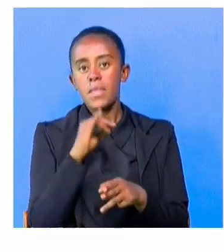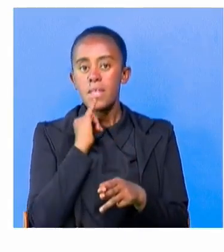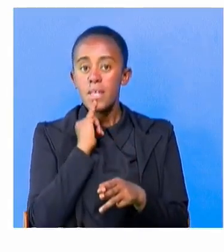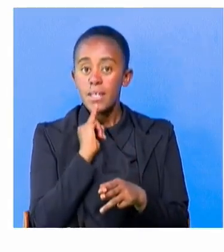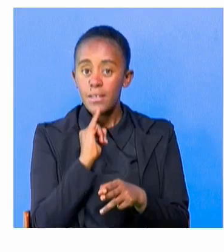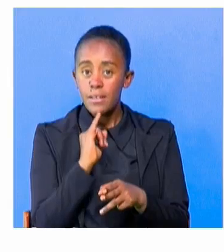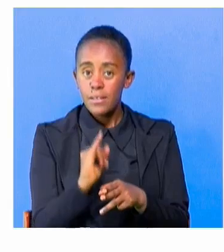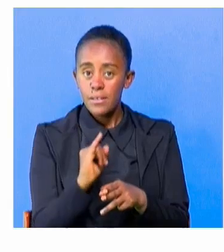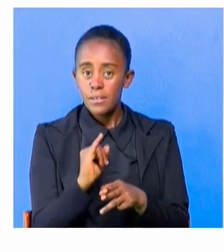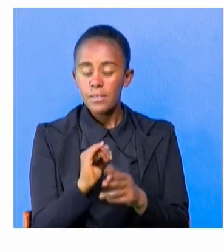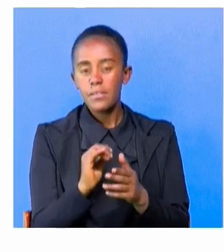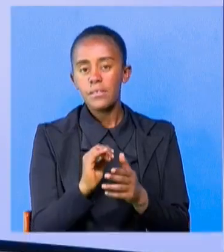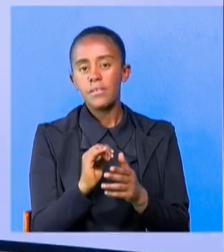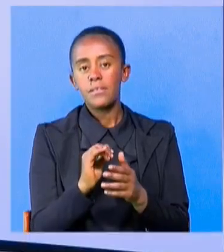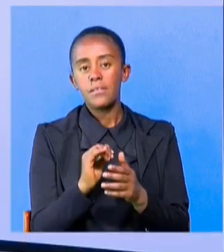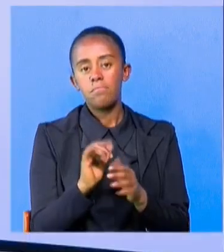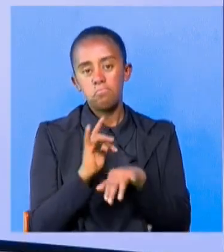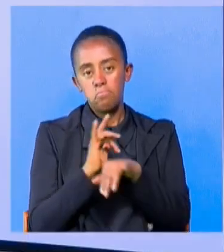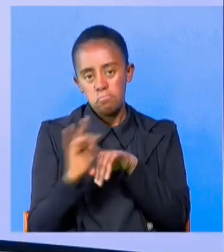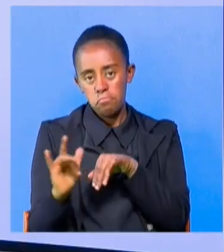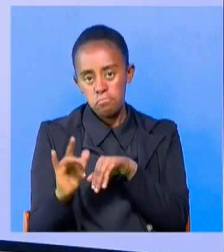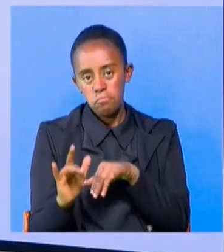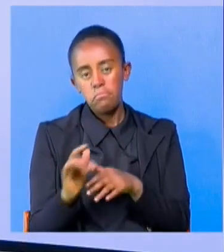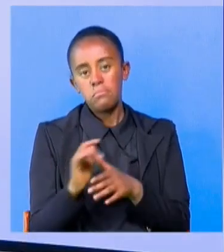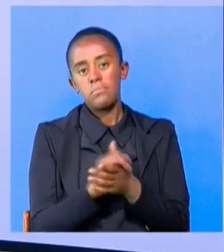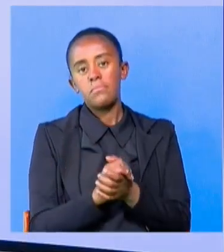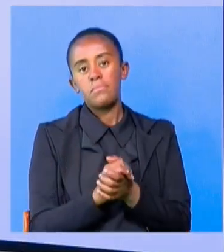is blank.